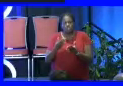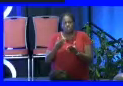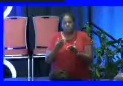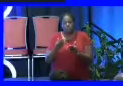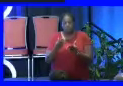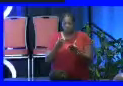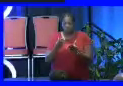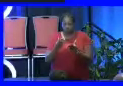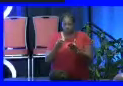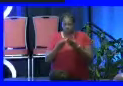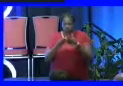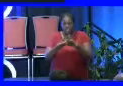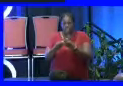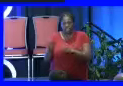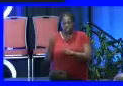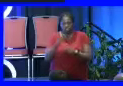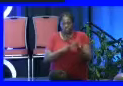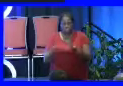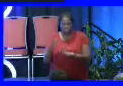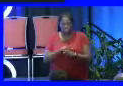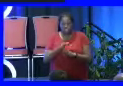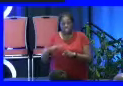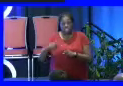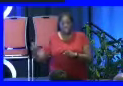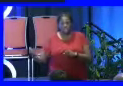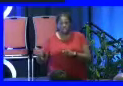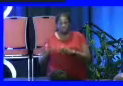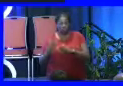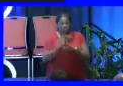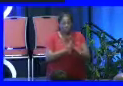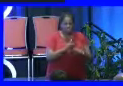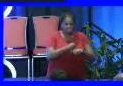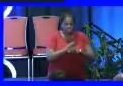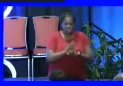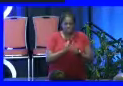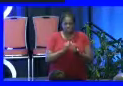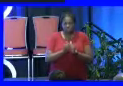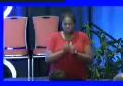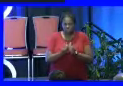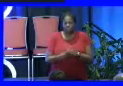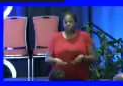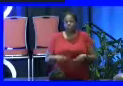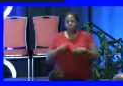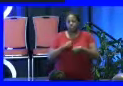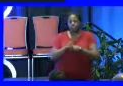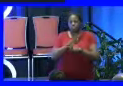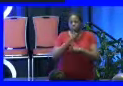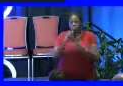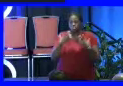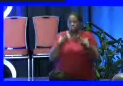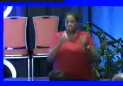strategies? What better interventions can we make? How are we ensuring, there's health equity across the